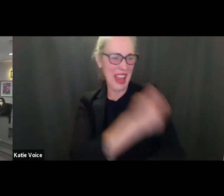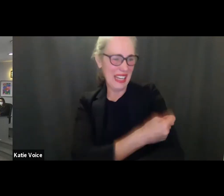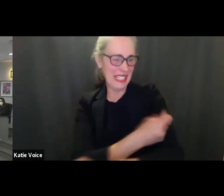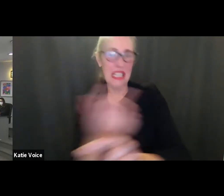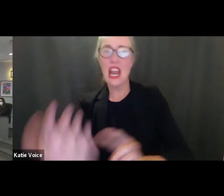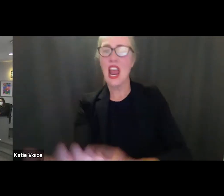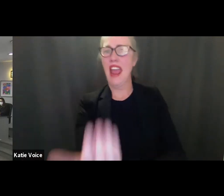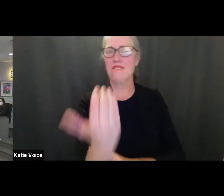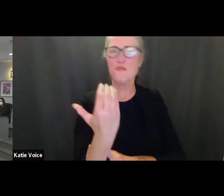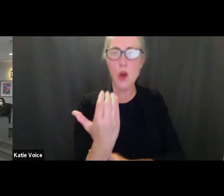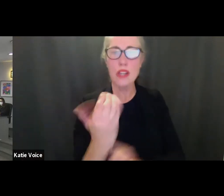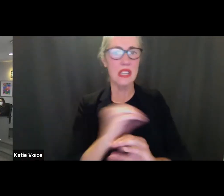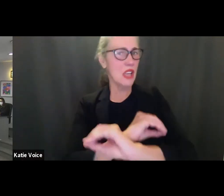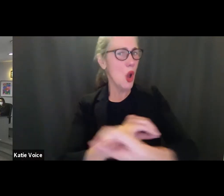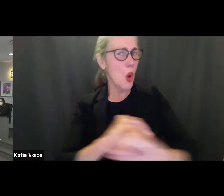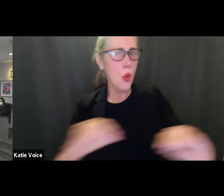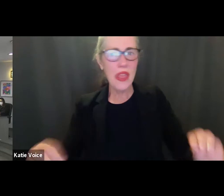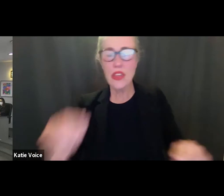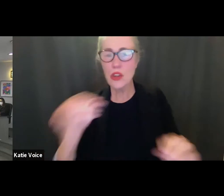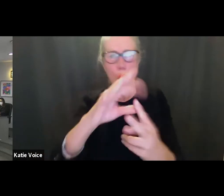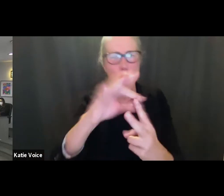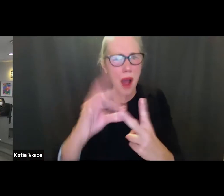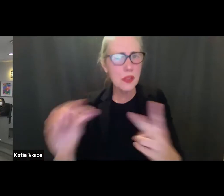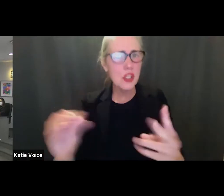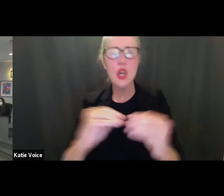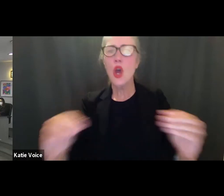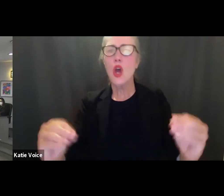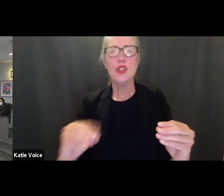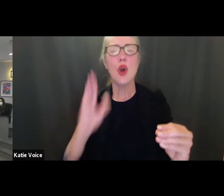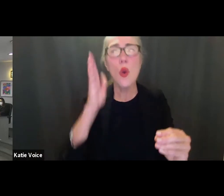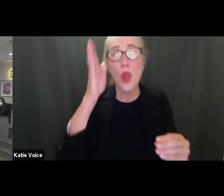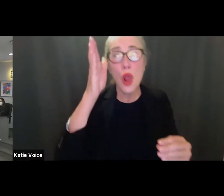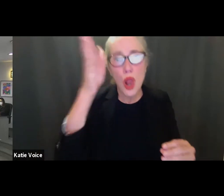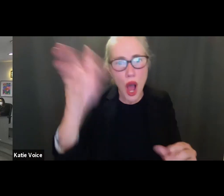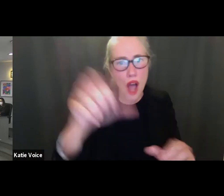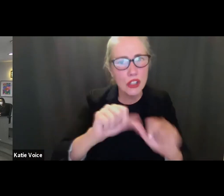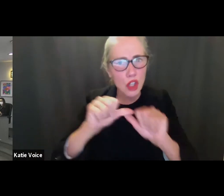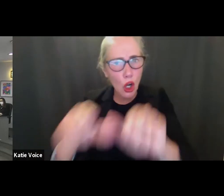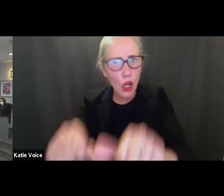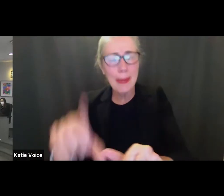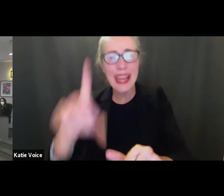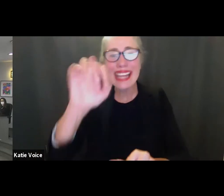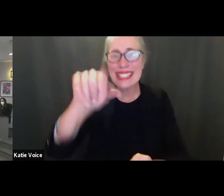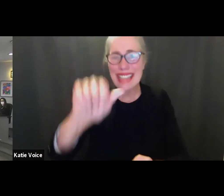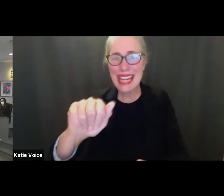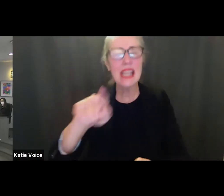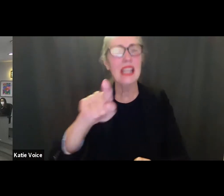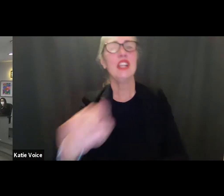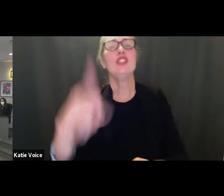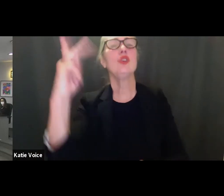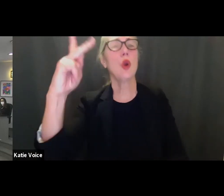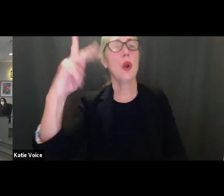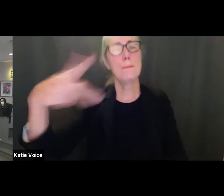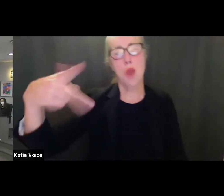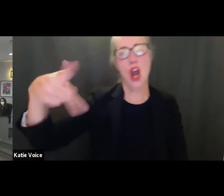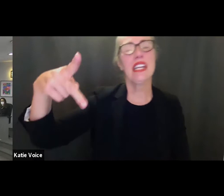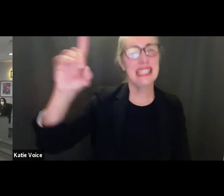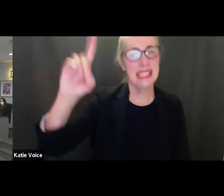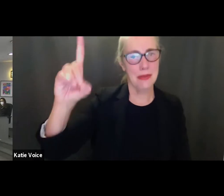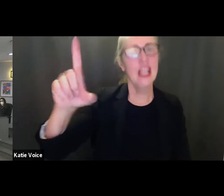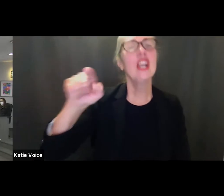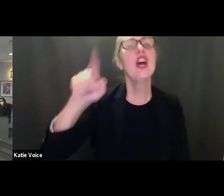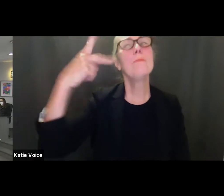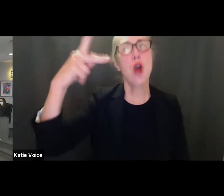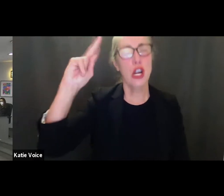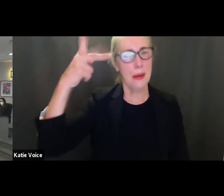option, with no long-term data. You guys are here to just do what you're told by your party, and we can see that. Party